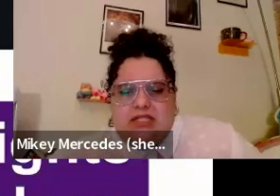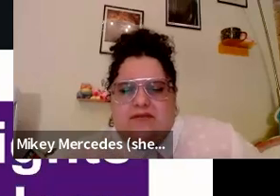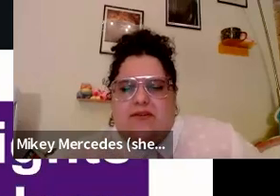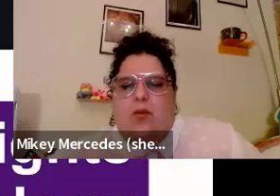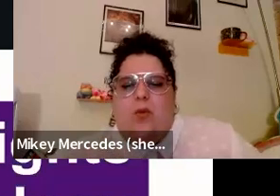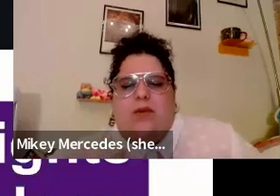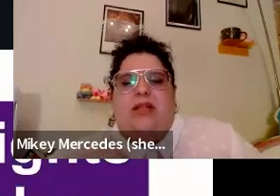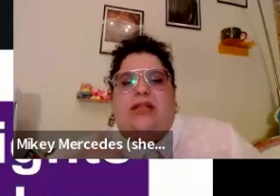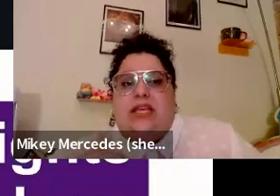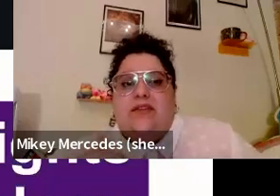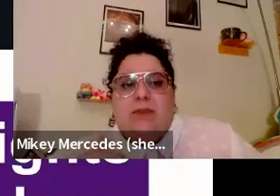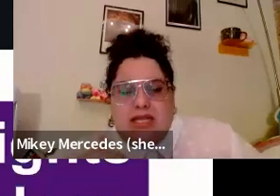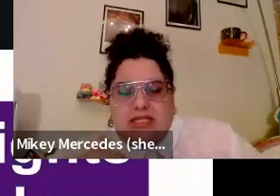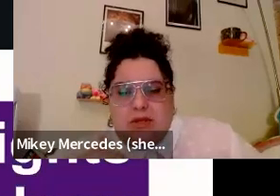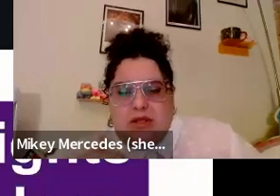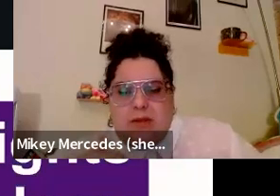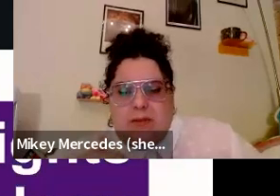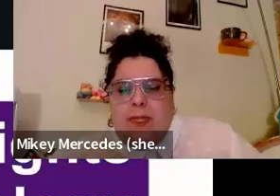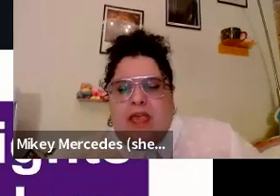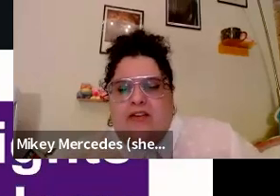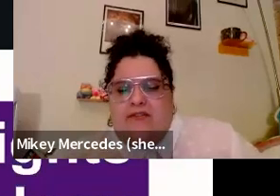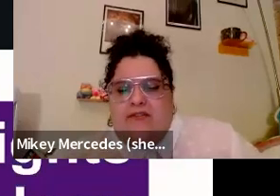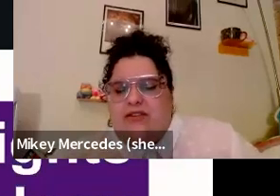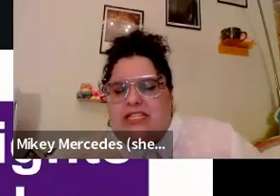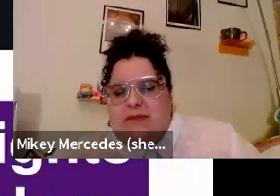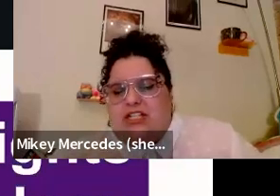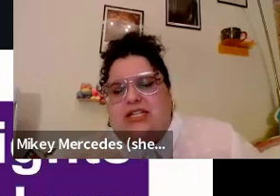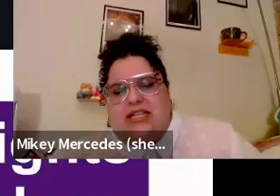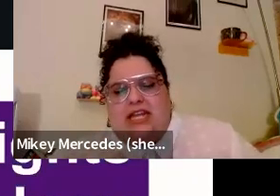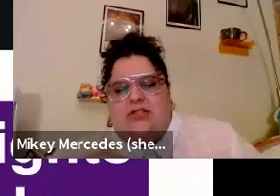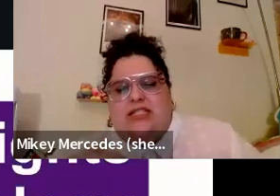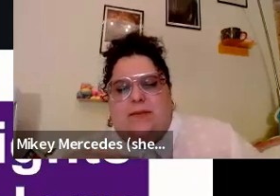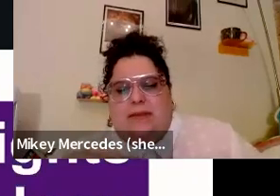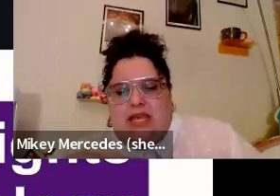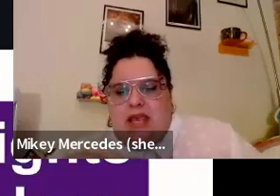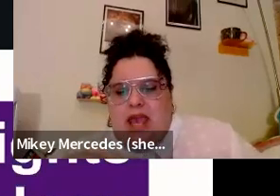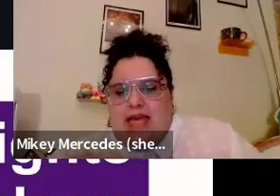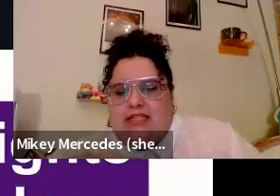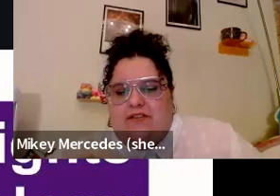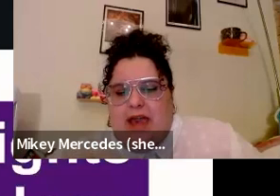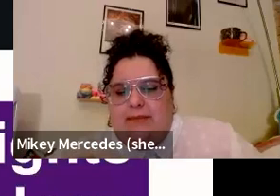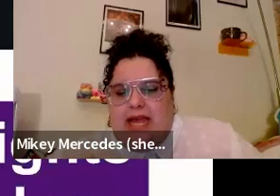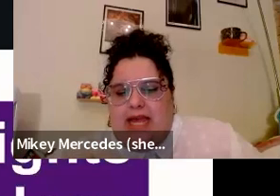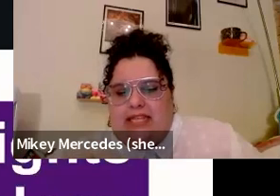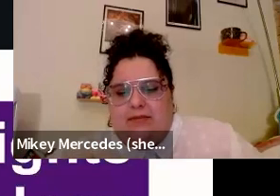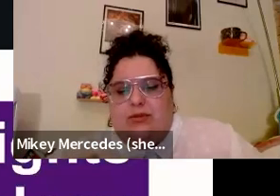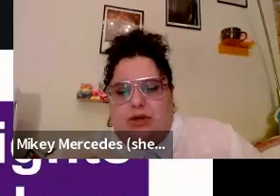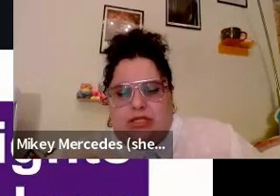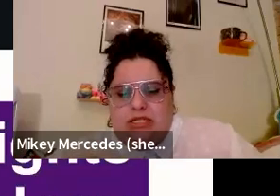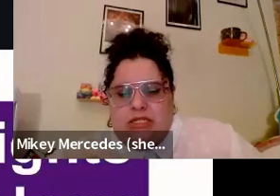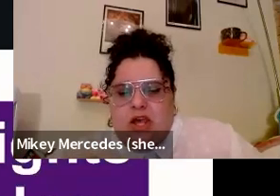weight discrimination and law advocacy to their advantage.